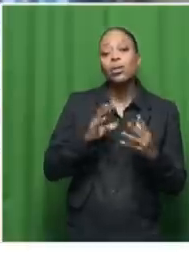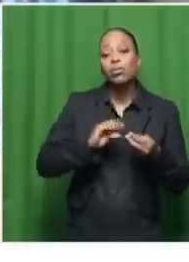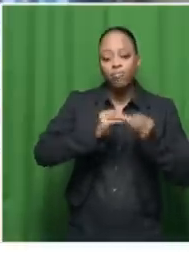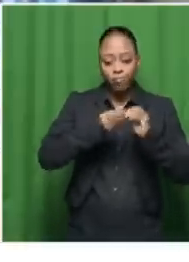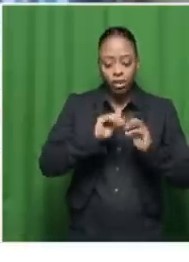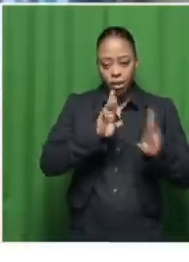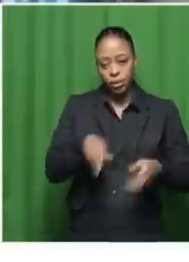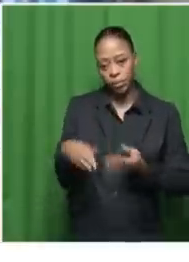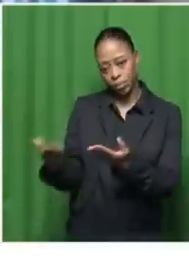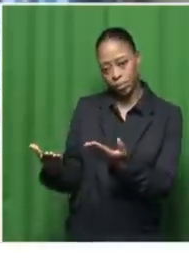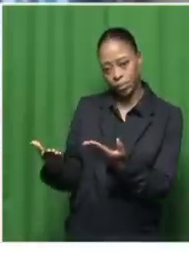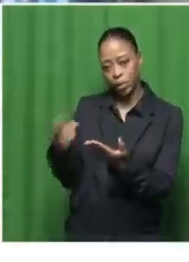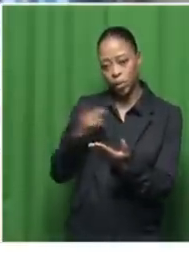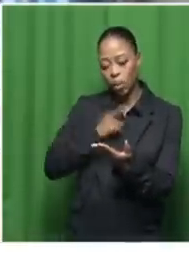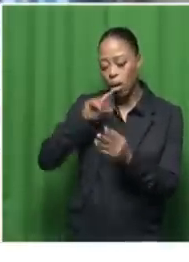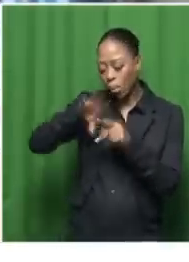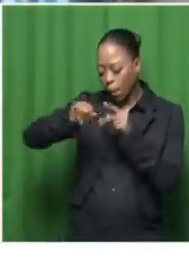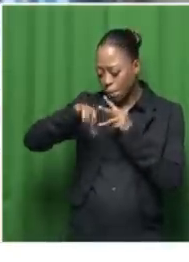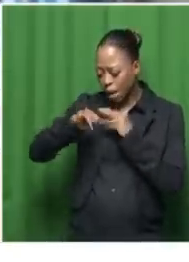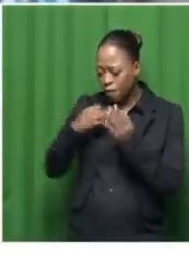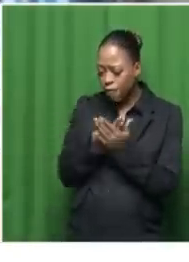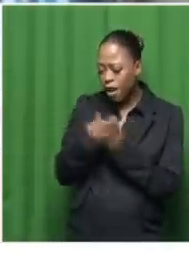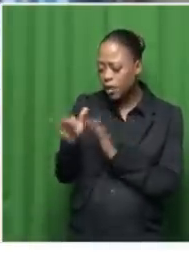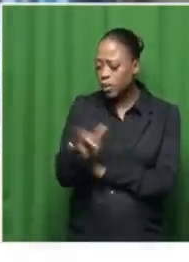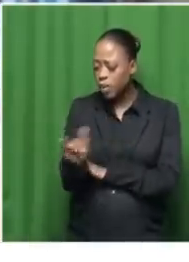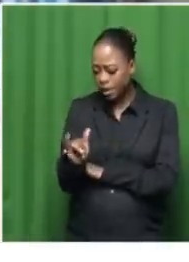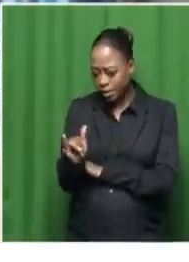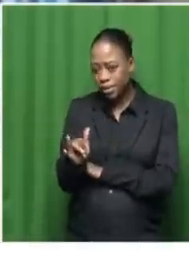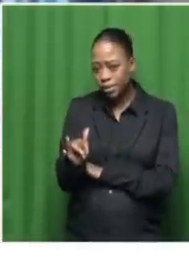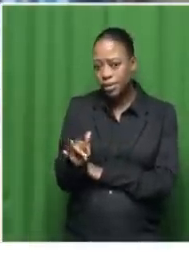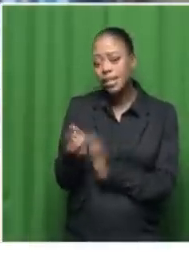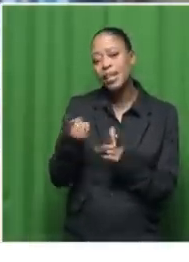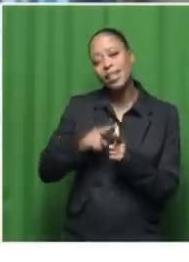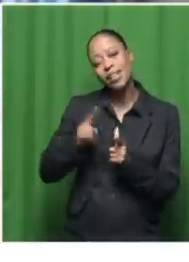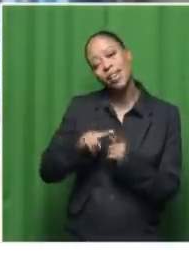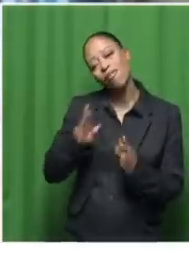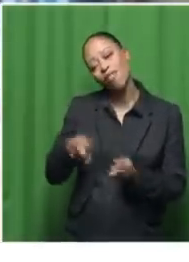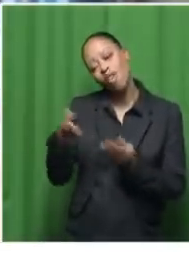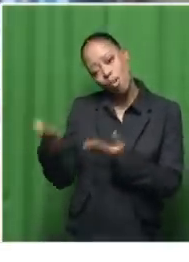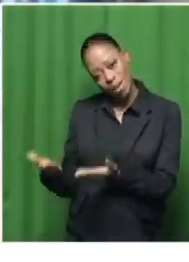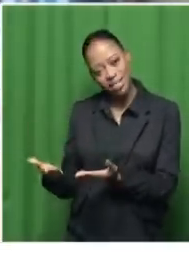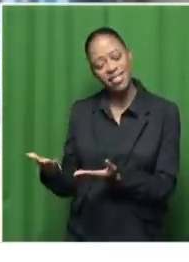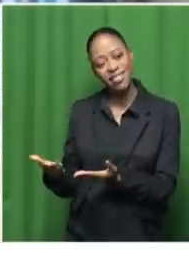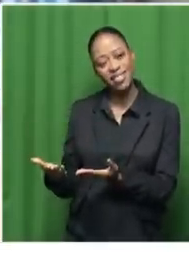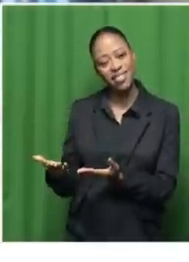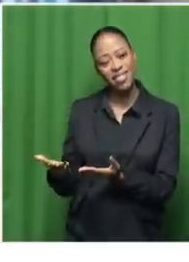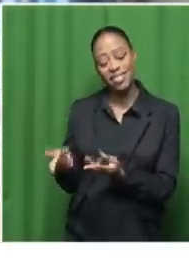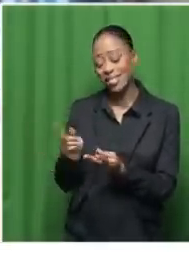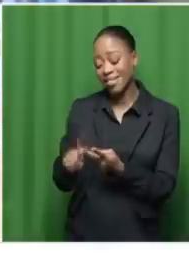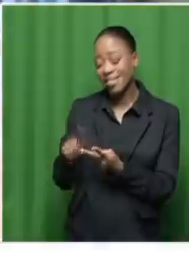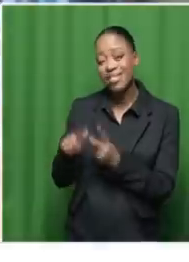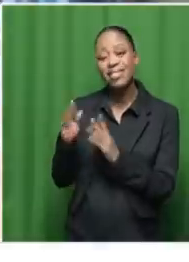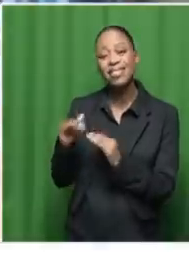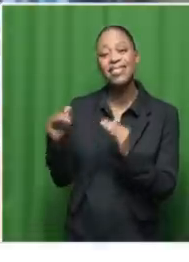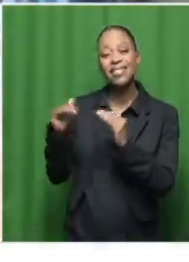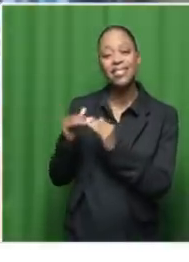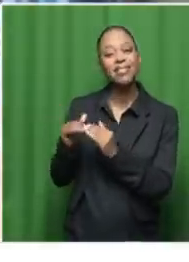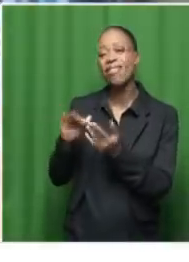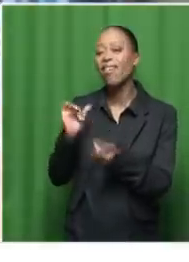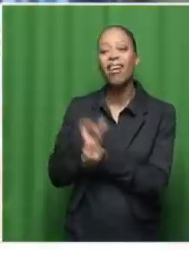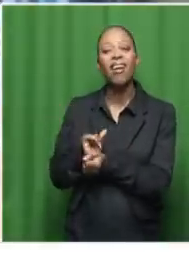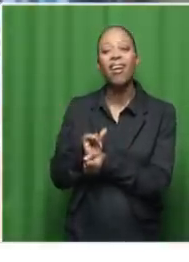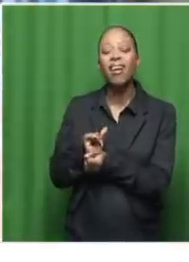there are findings of fact which bind nobody, and there are recommendations which equally bind